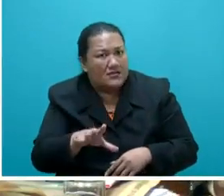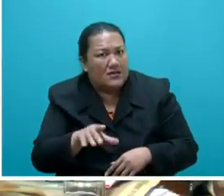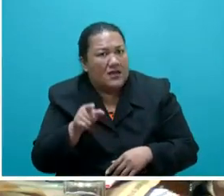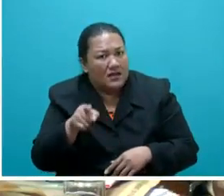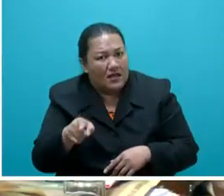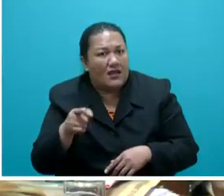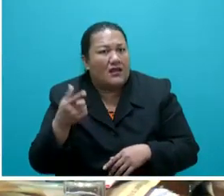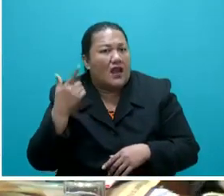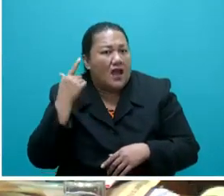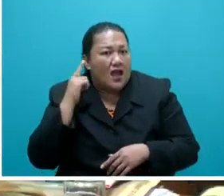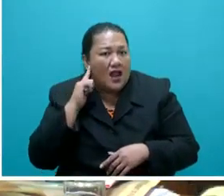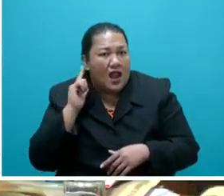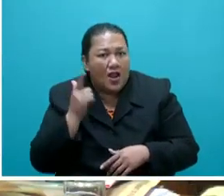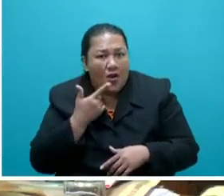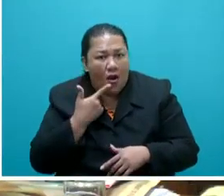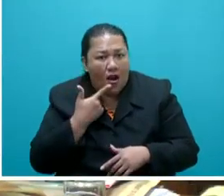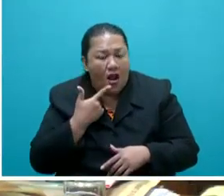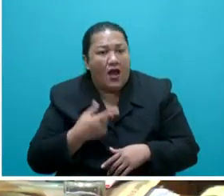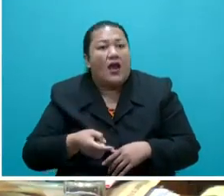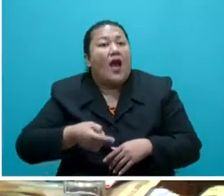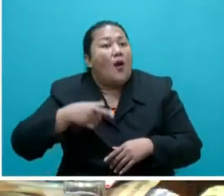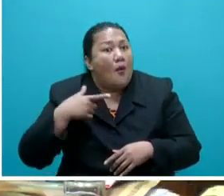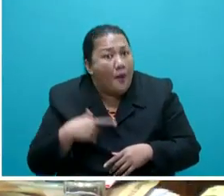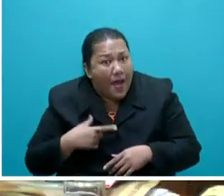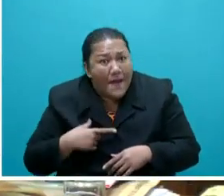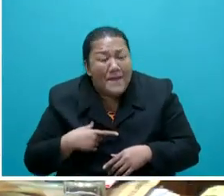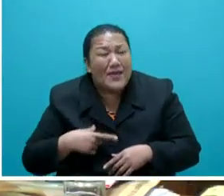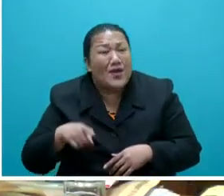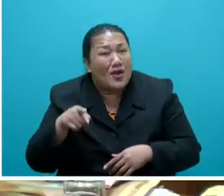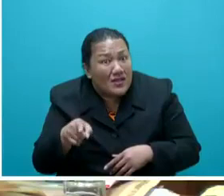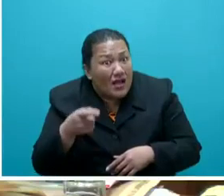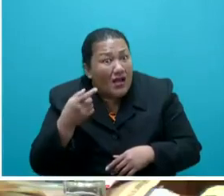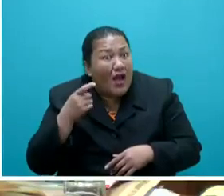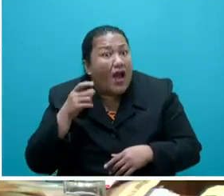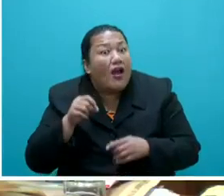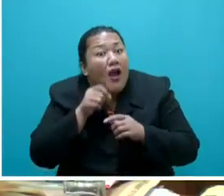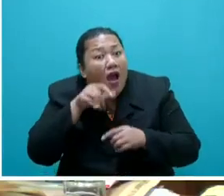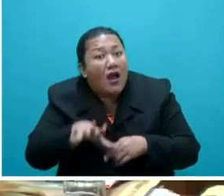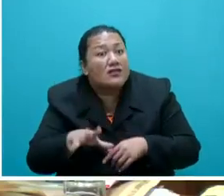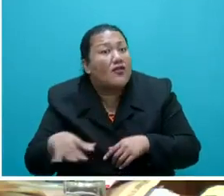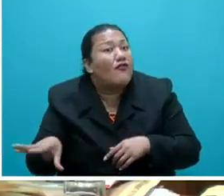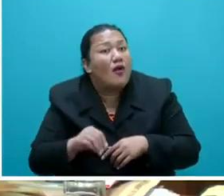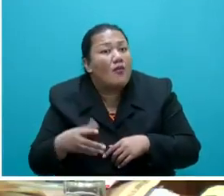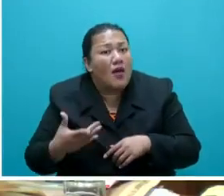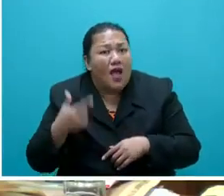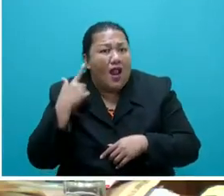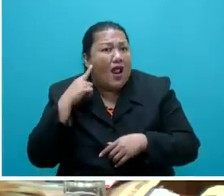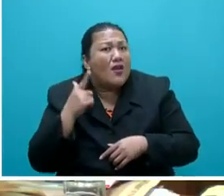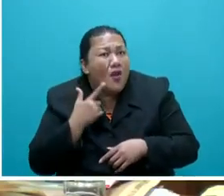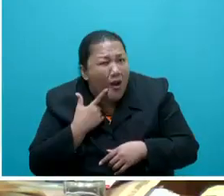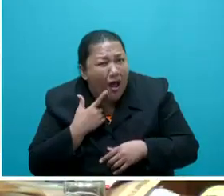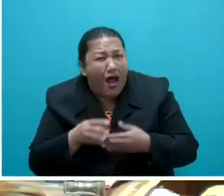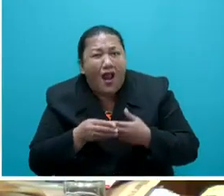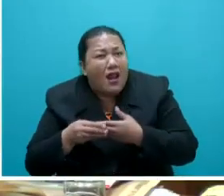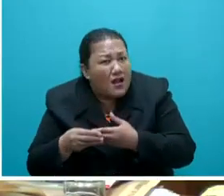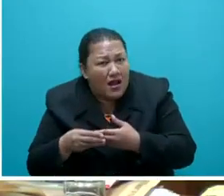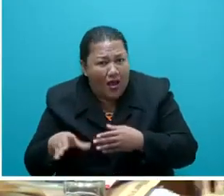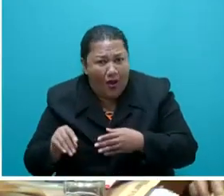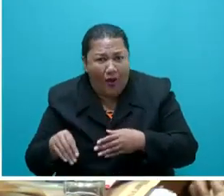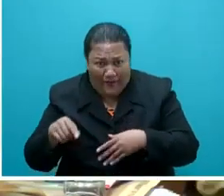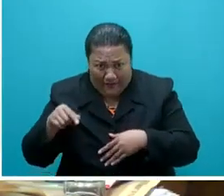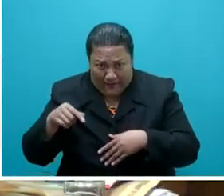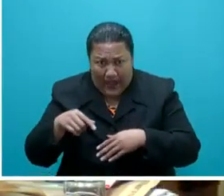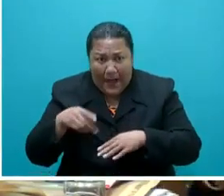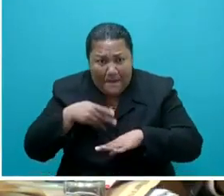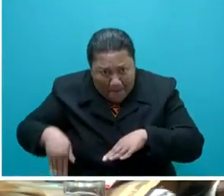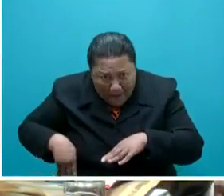a member of this House, a national leader, against our children. Children who did not sign up to be